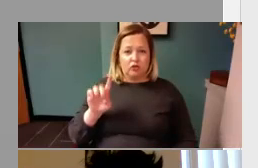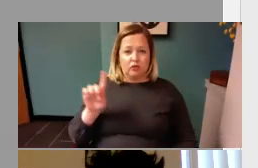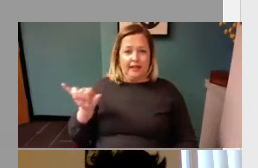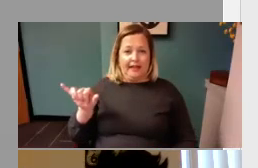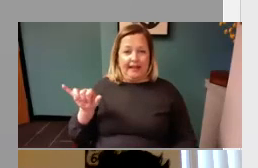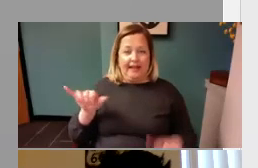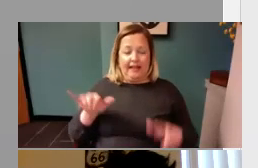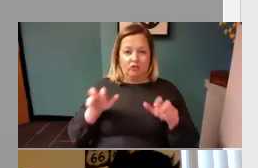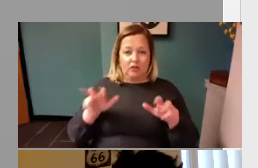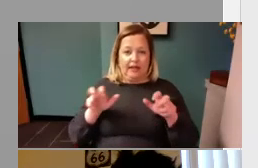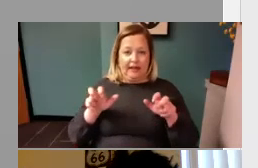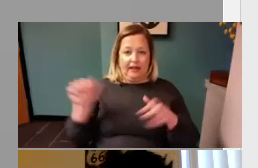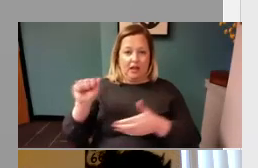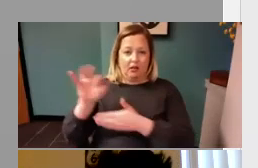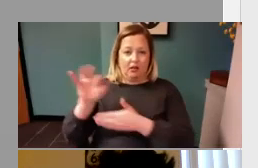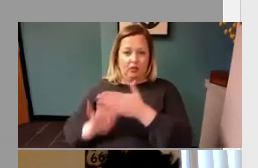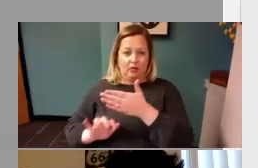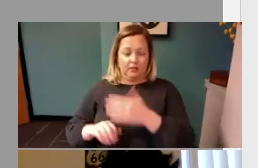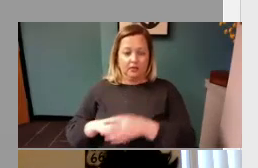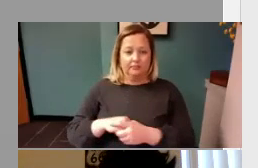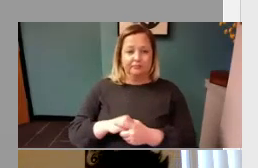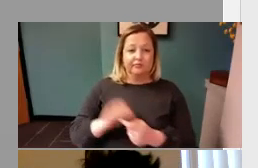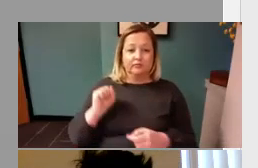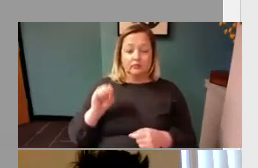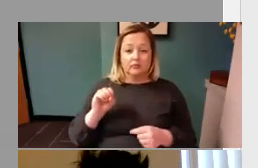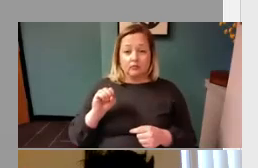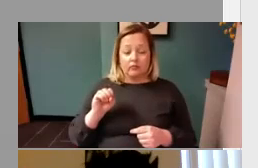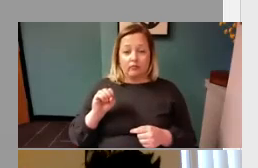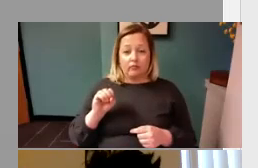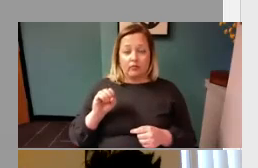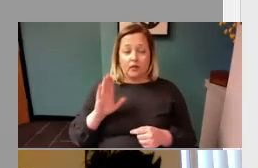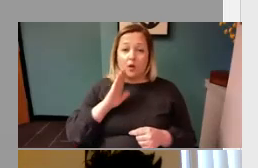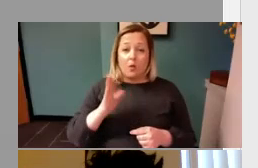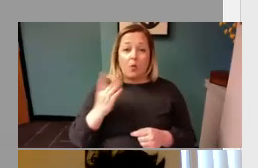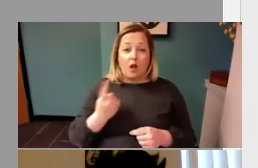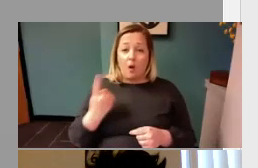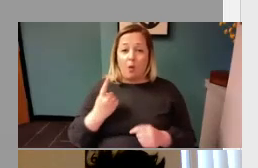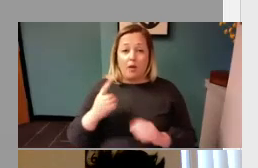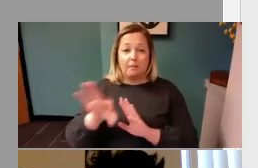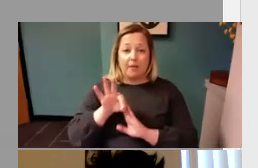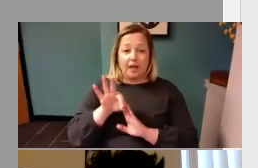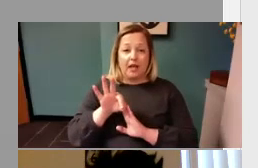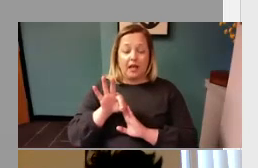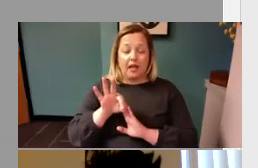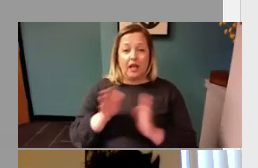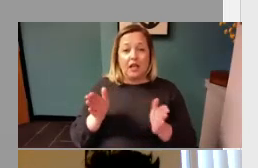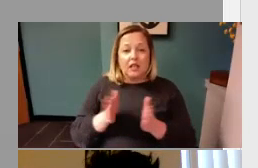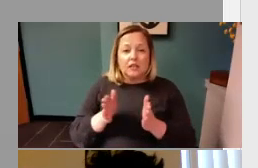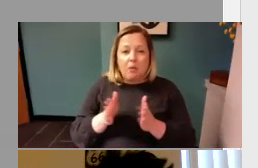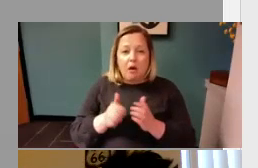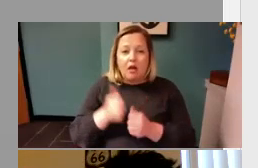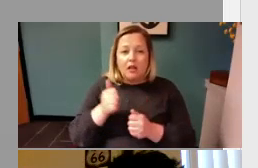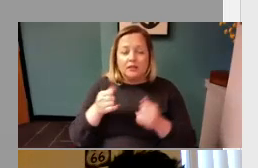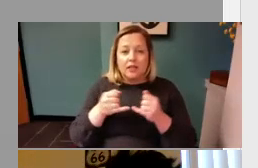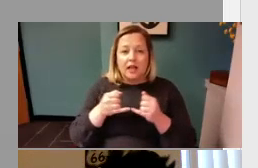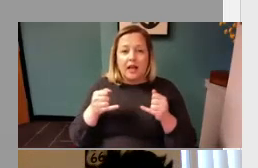out random edges, in the sense that it is always going to pick out the smallest edge, uh, the edge with